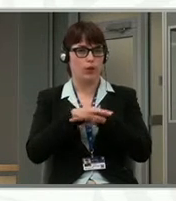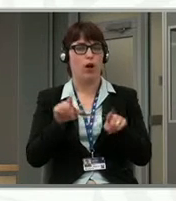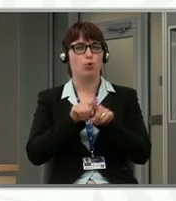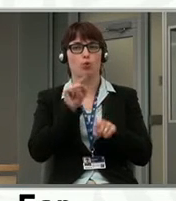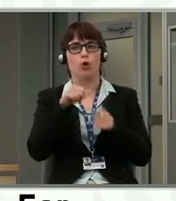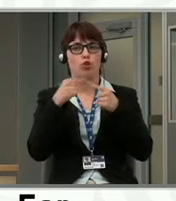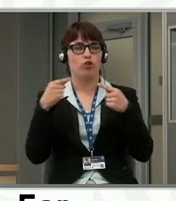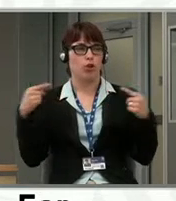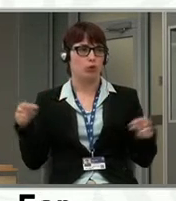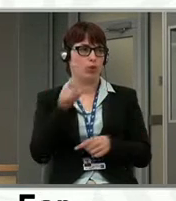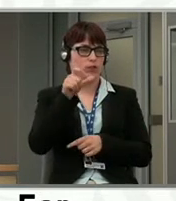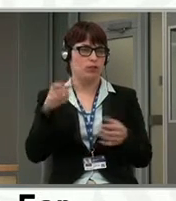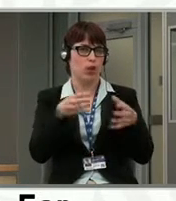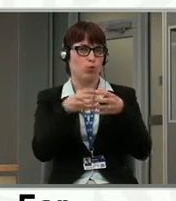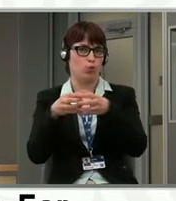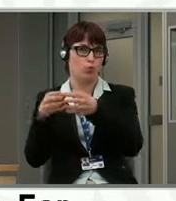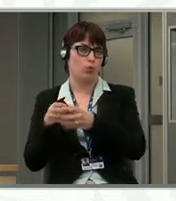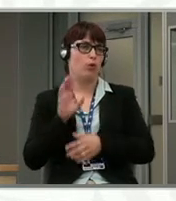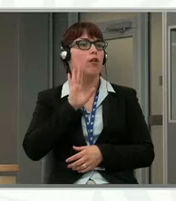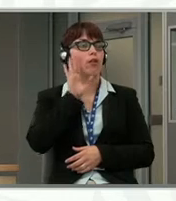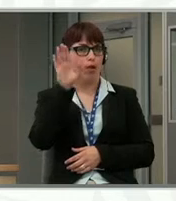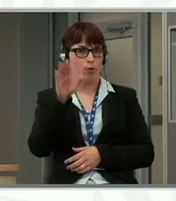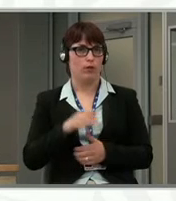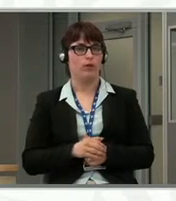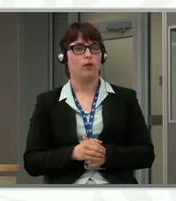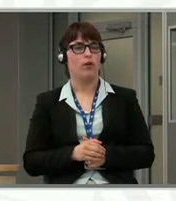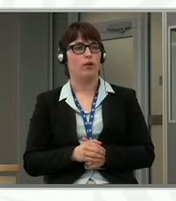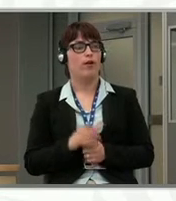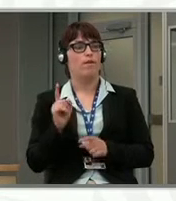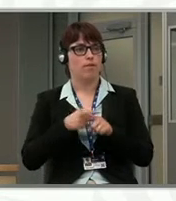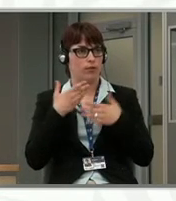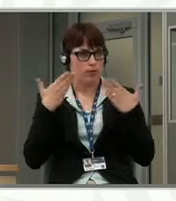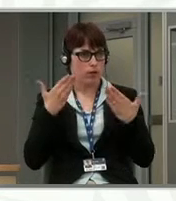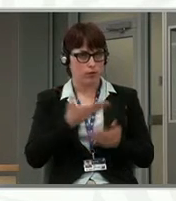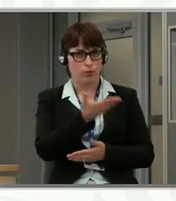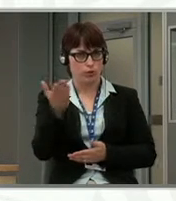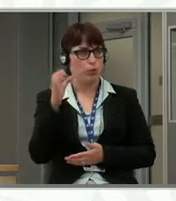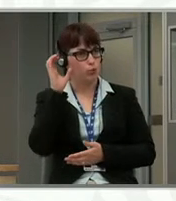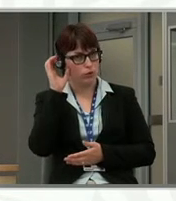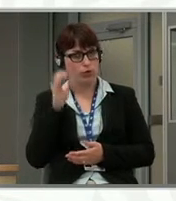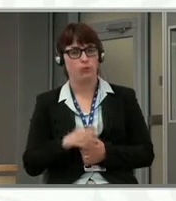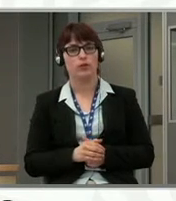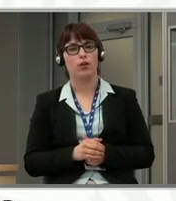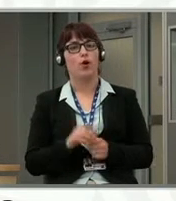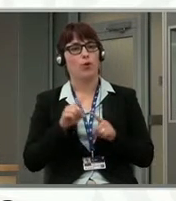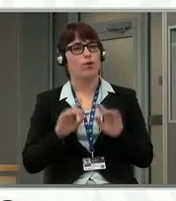of our society, for taking care of the future of various groups of our society. Thank you